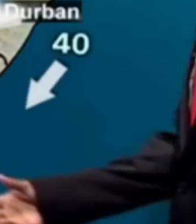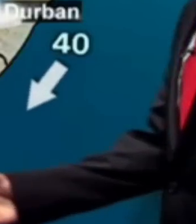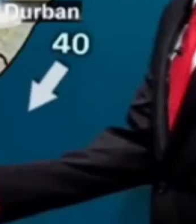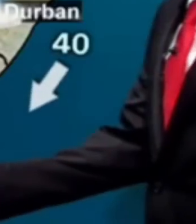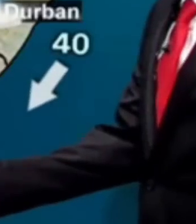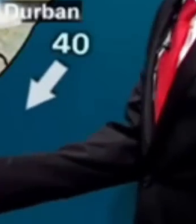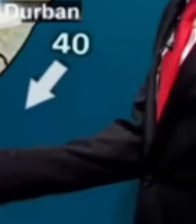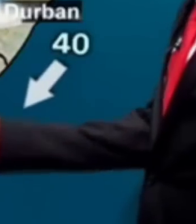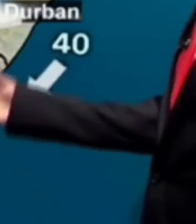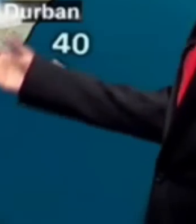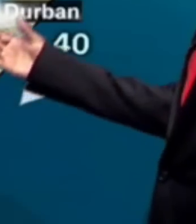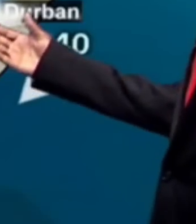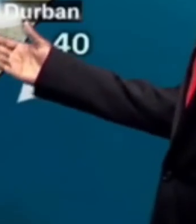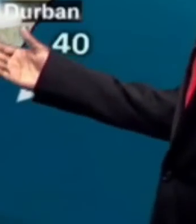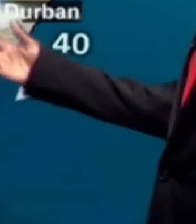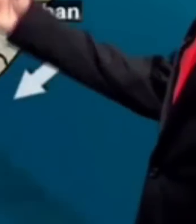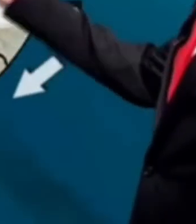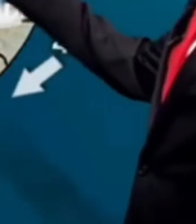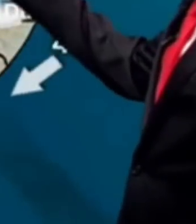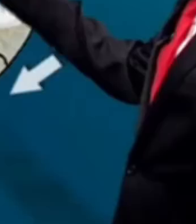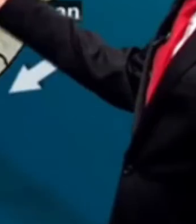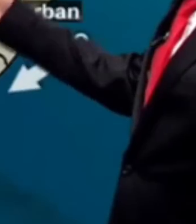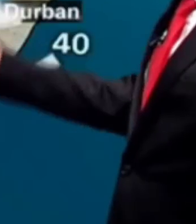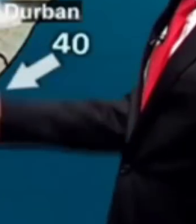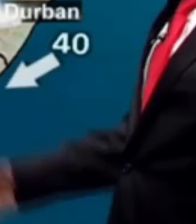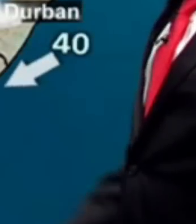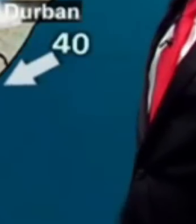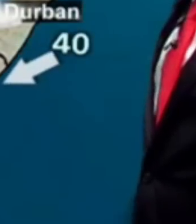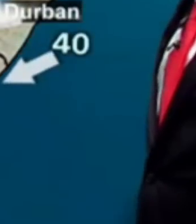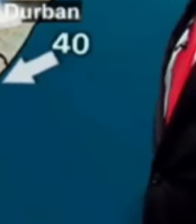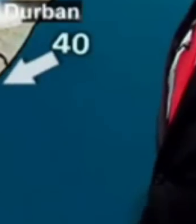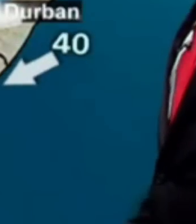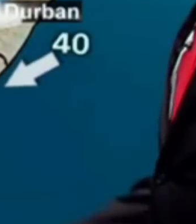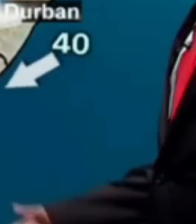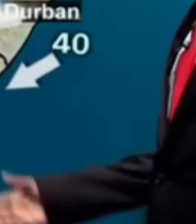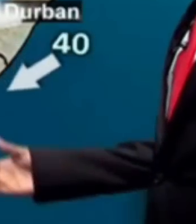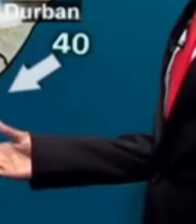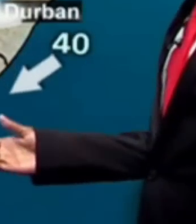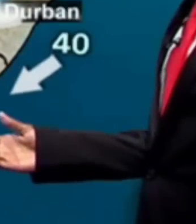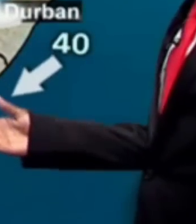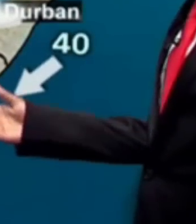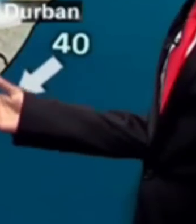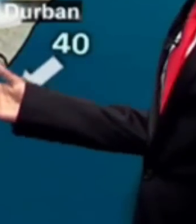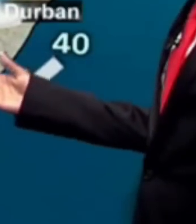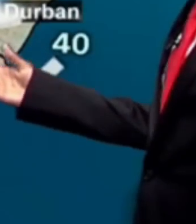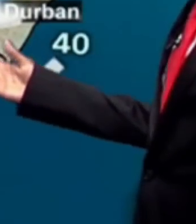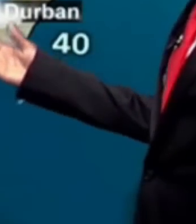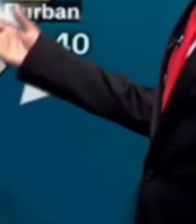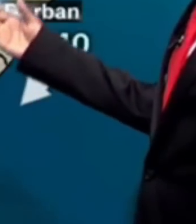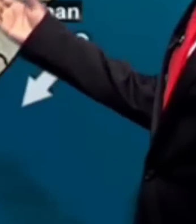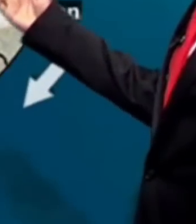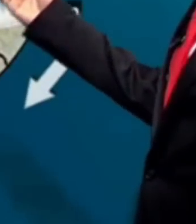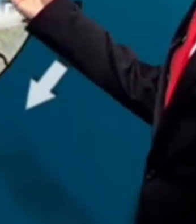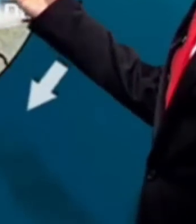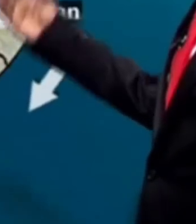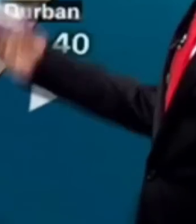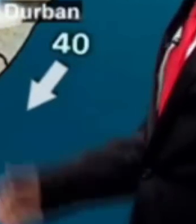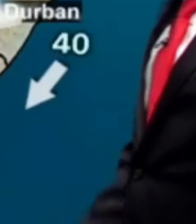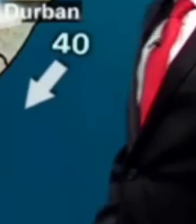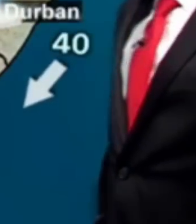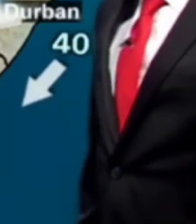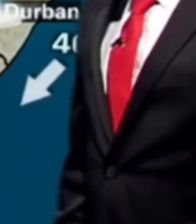pharphar le ka borwa le ka bohlabelo ka Afrika Borwa go tsena ka bareng yana ga bjalo ba dilo tša boso ba sa re laetša gabotse gore re ka ba le kgonagalo tša pula tše tla